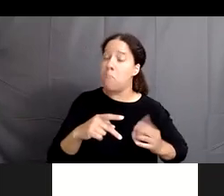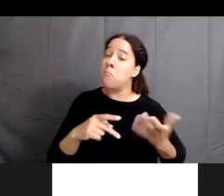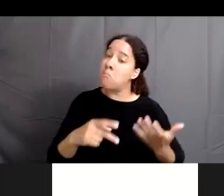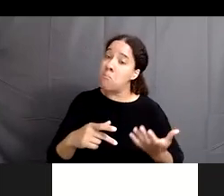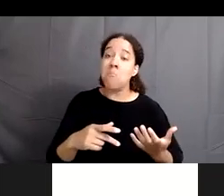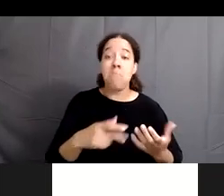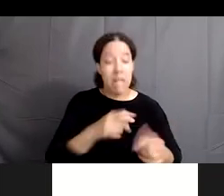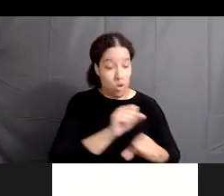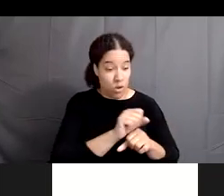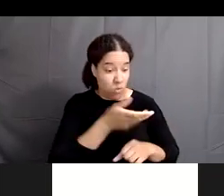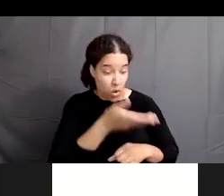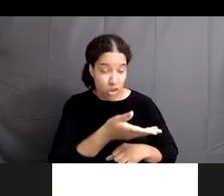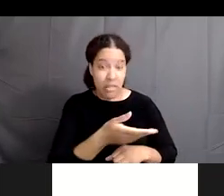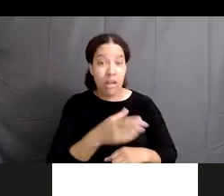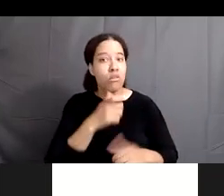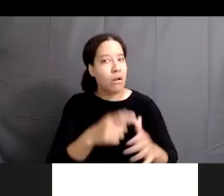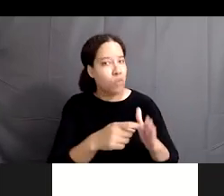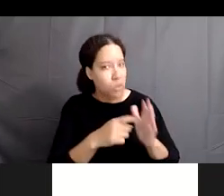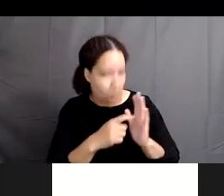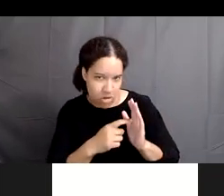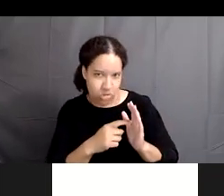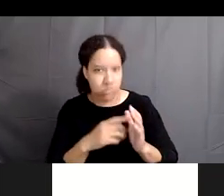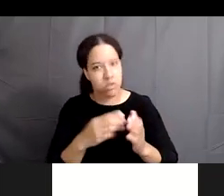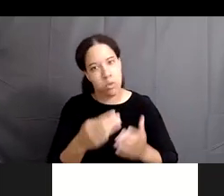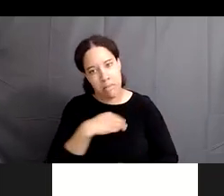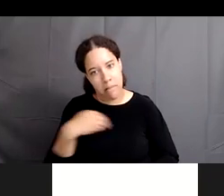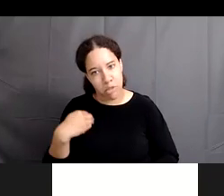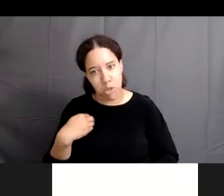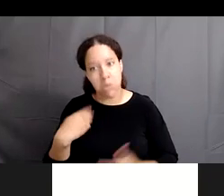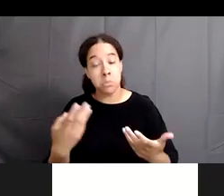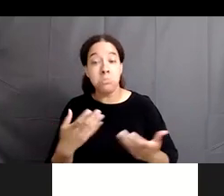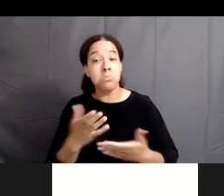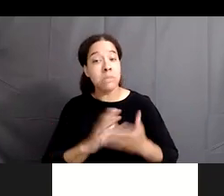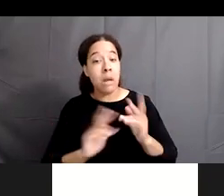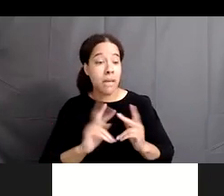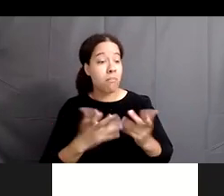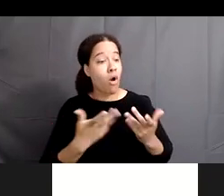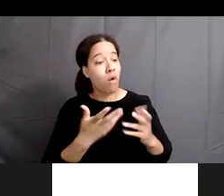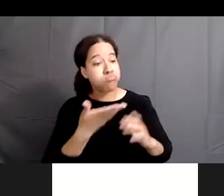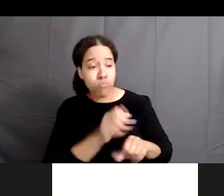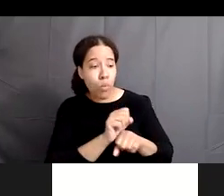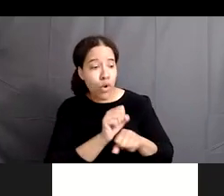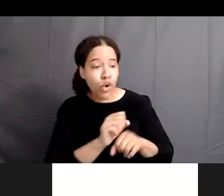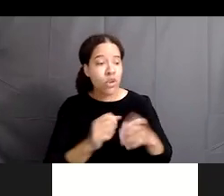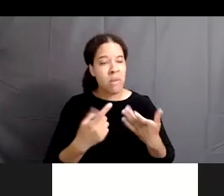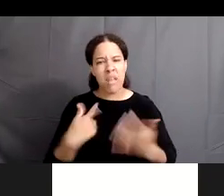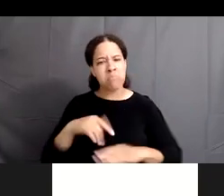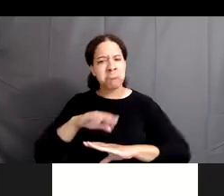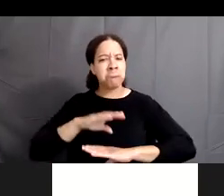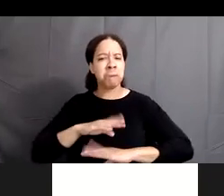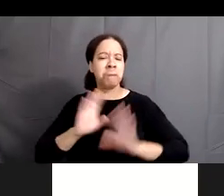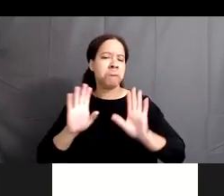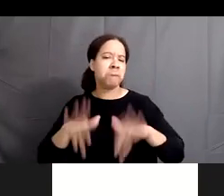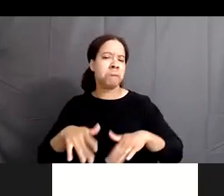have people that are involved with the business who are comfortable and perfectly satisfied with being an employee who comes to